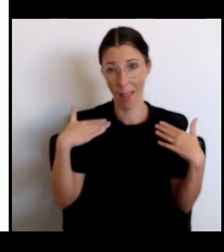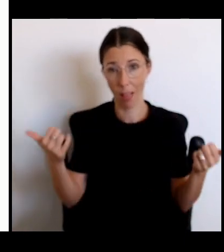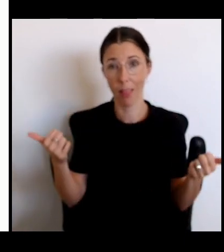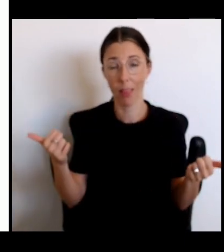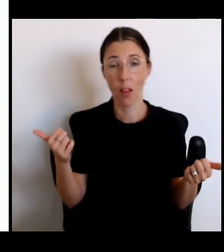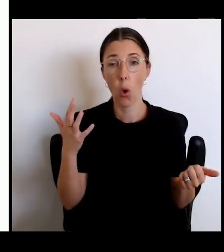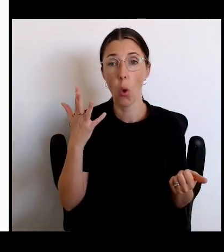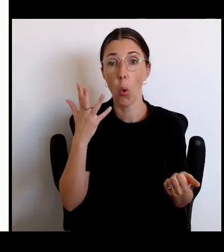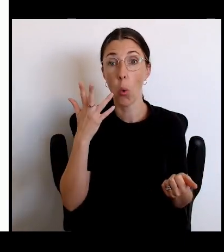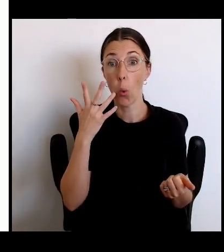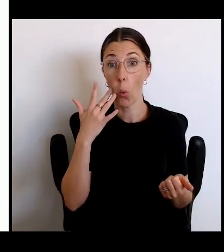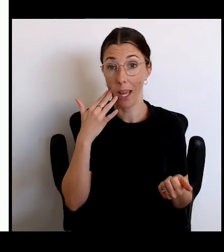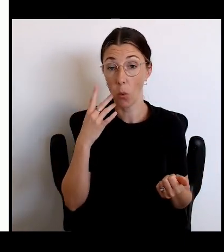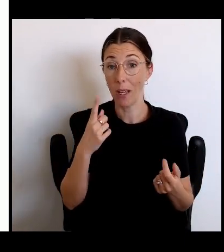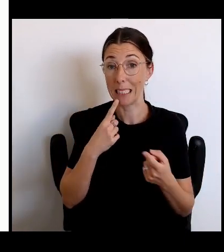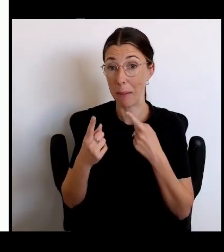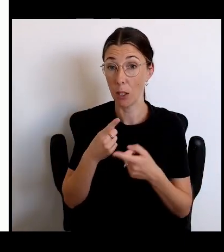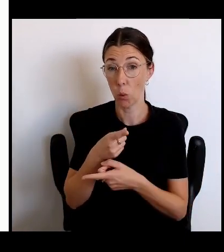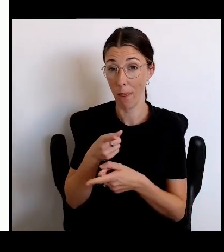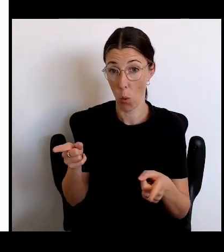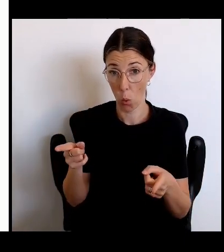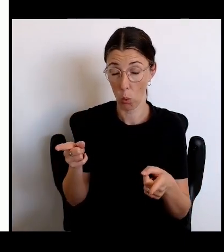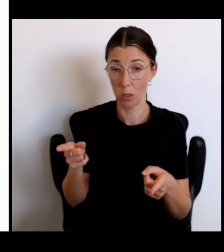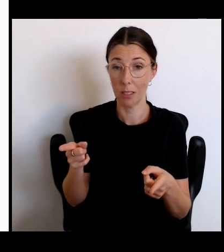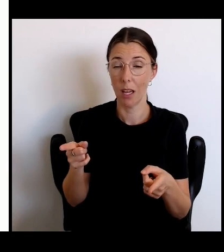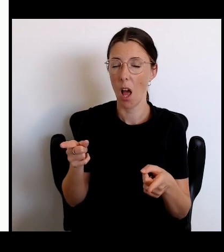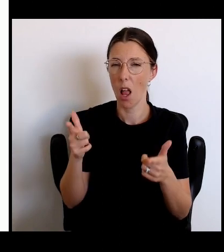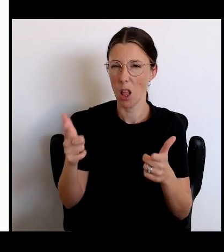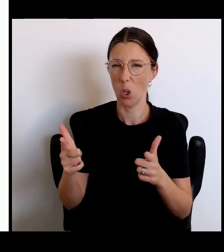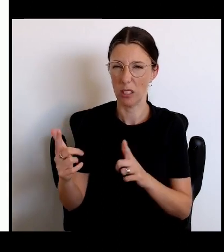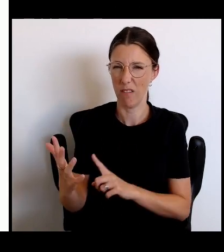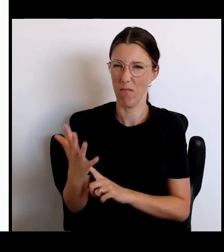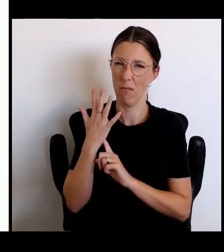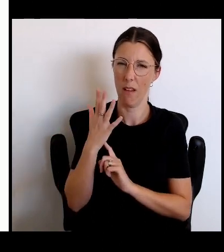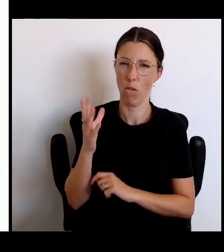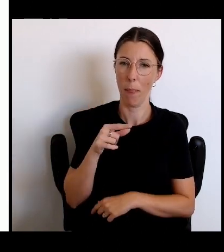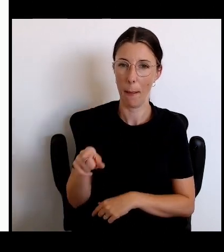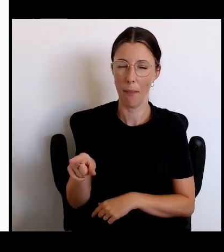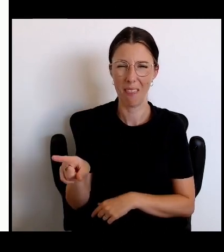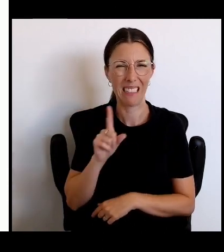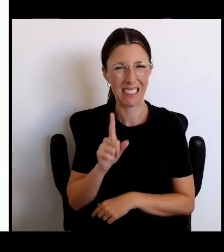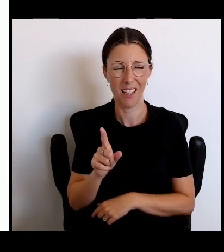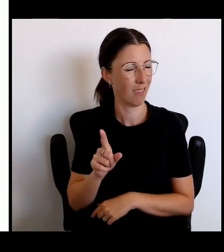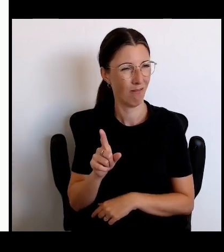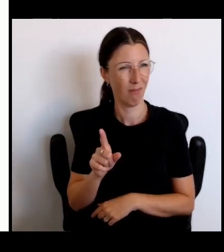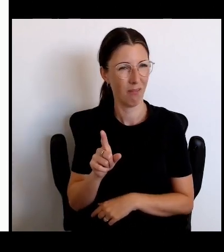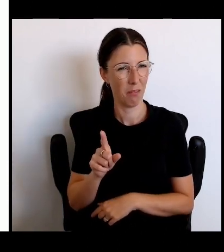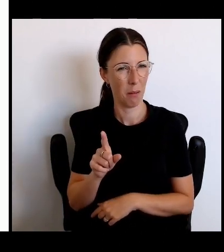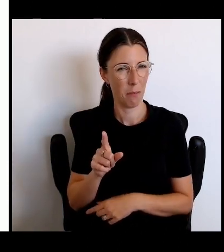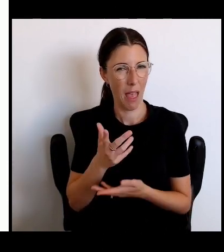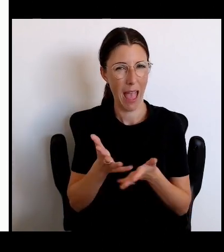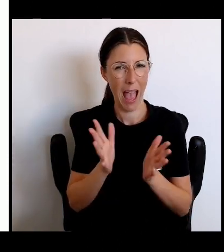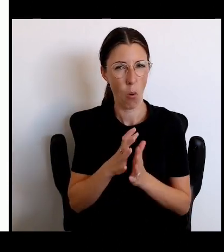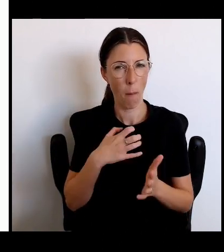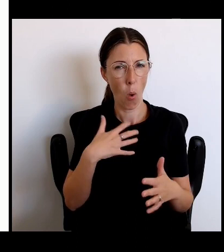as a potential hook for messaging, we got a lot of pushback from this group who would say things like, well, how can it be more harmful because my